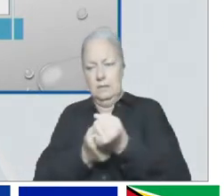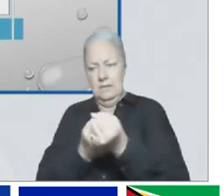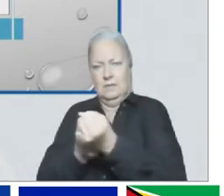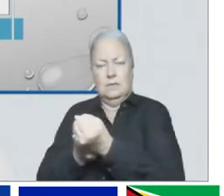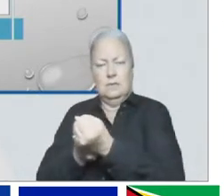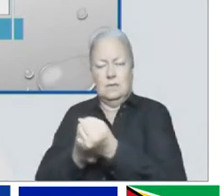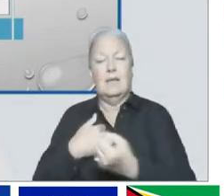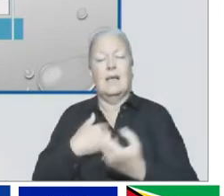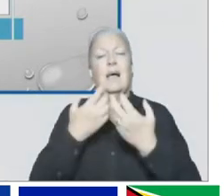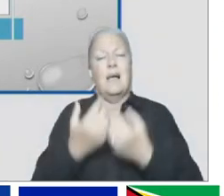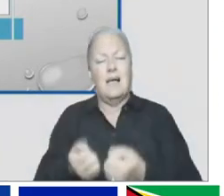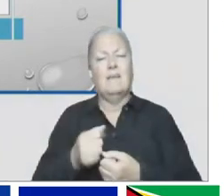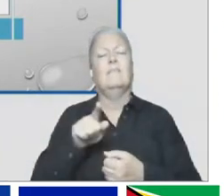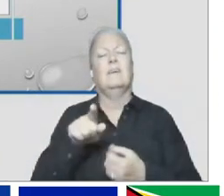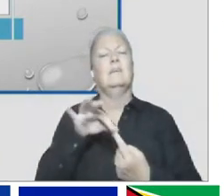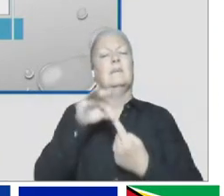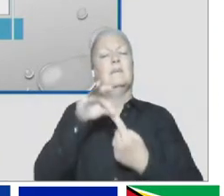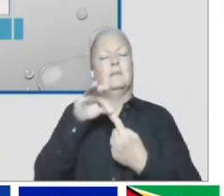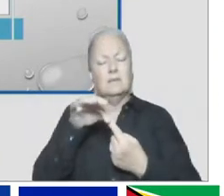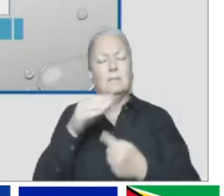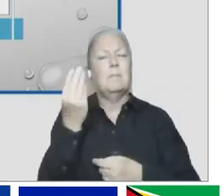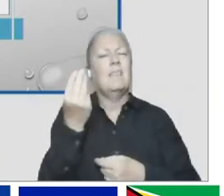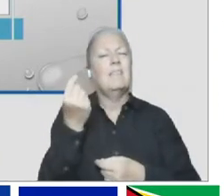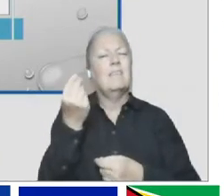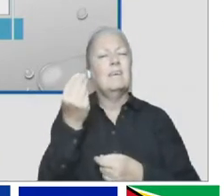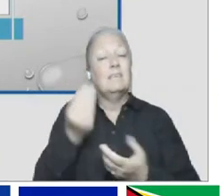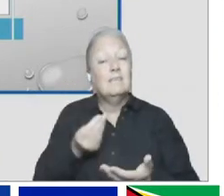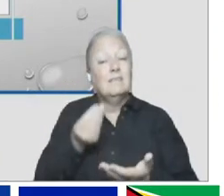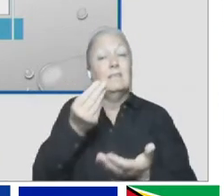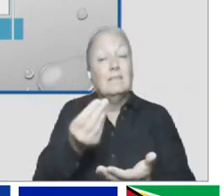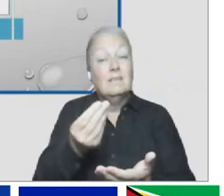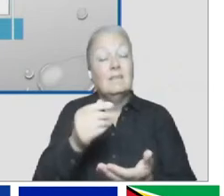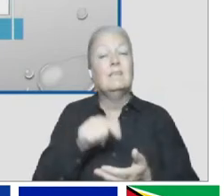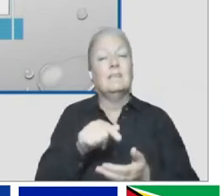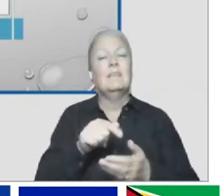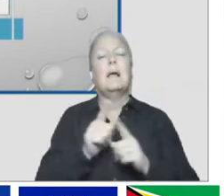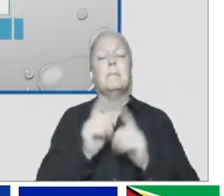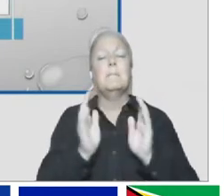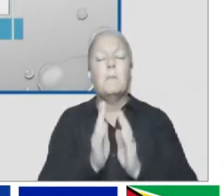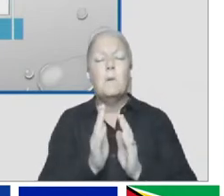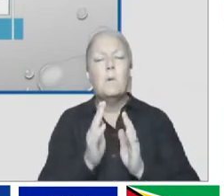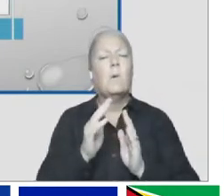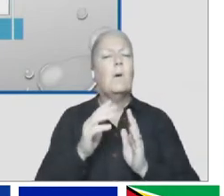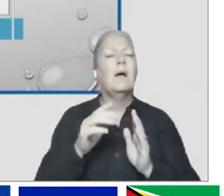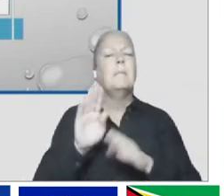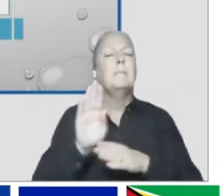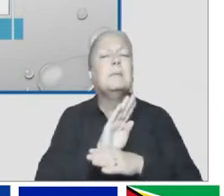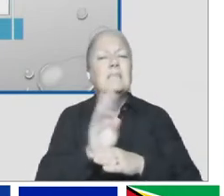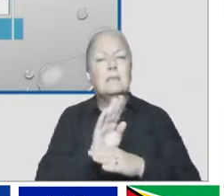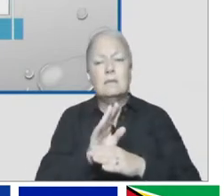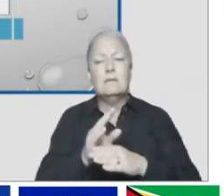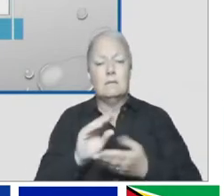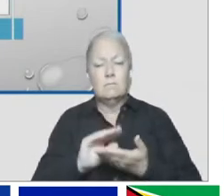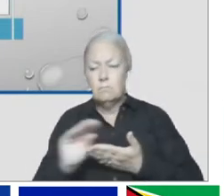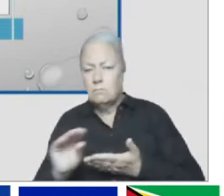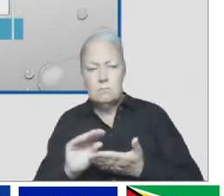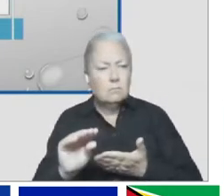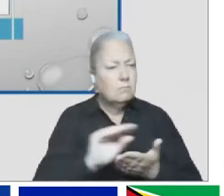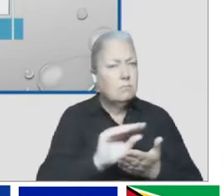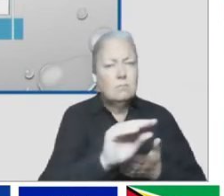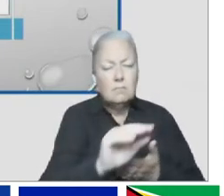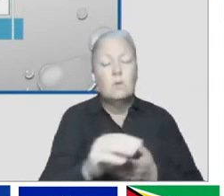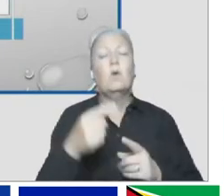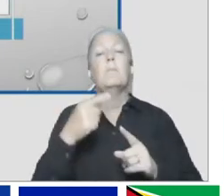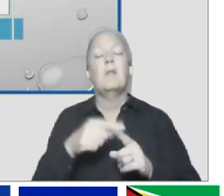Micro Enterprises Program and small business supports. There was additional support to tourism and food distribution